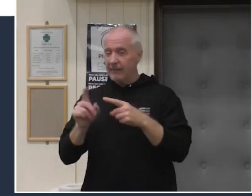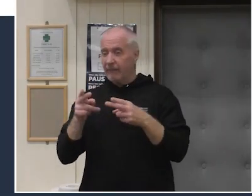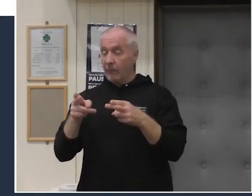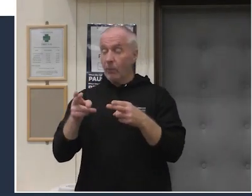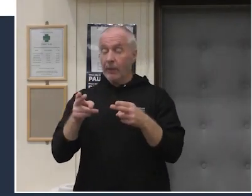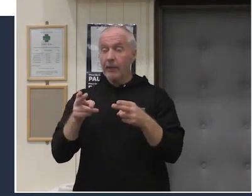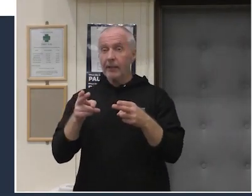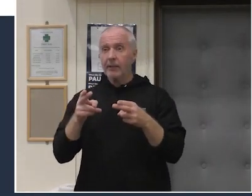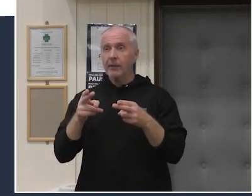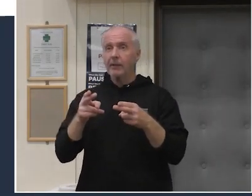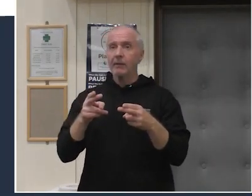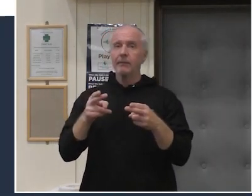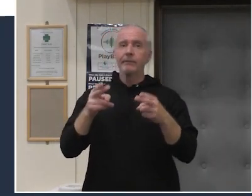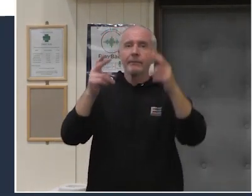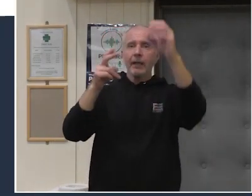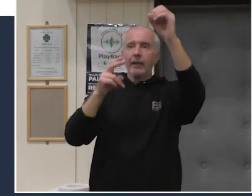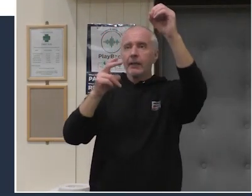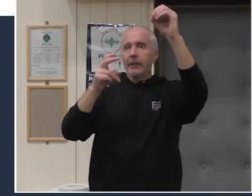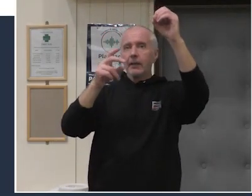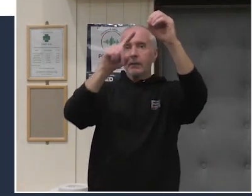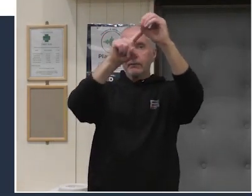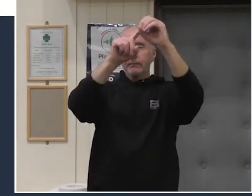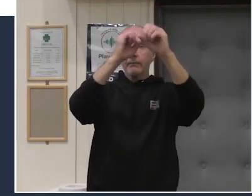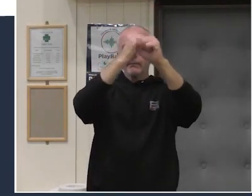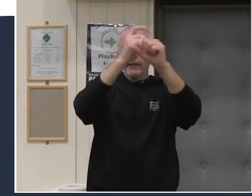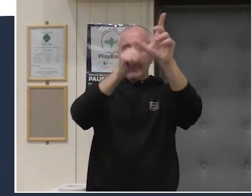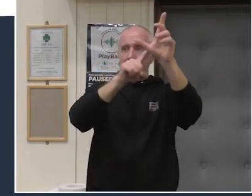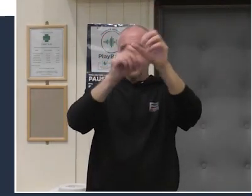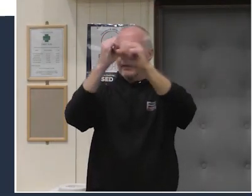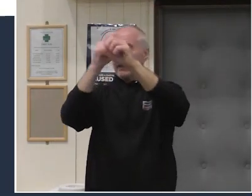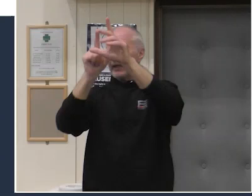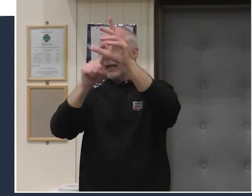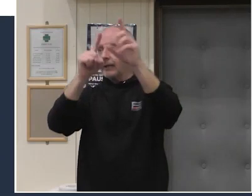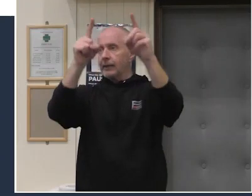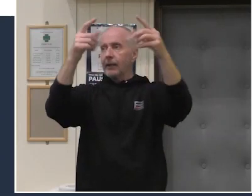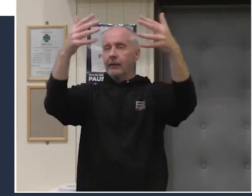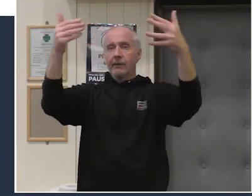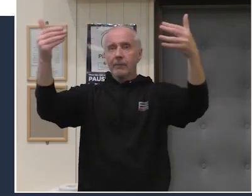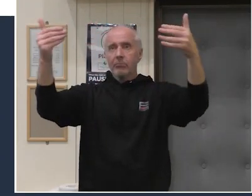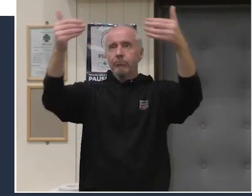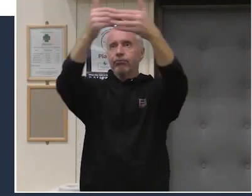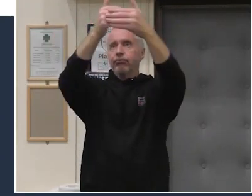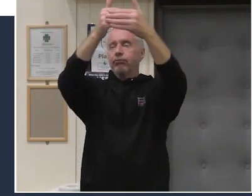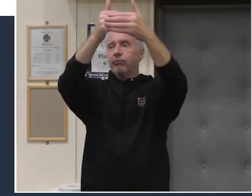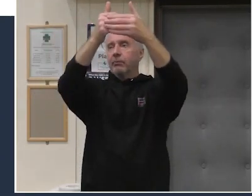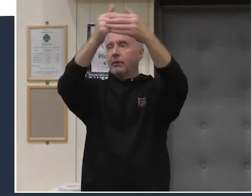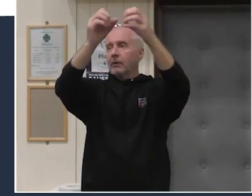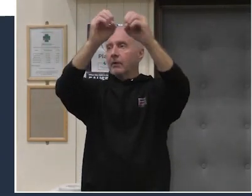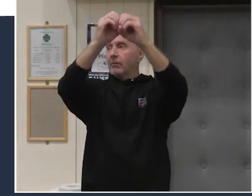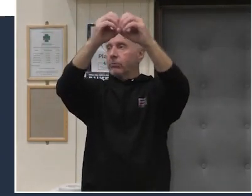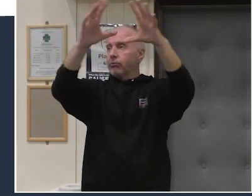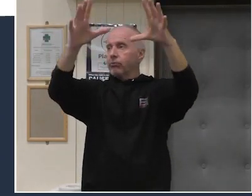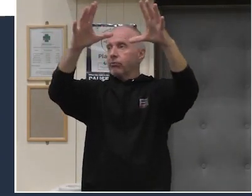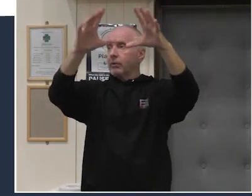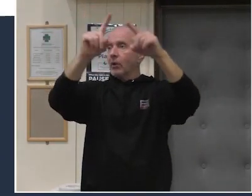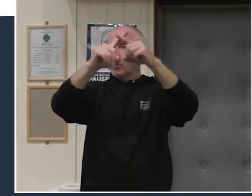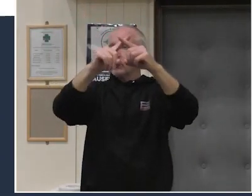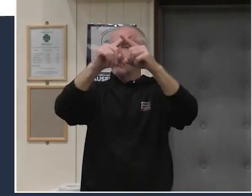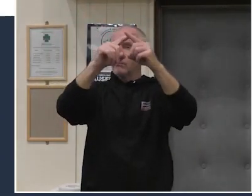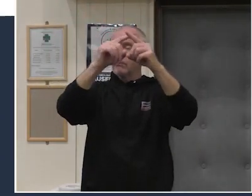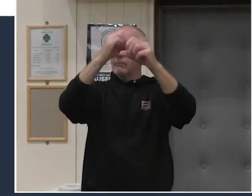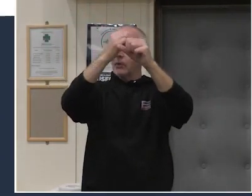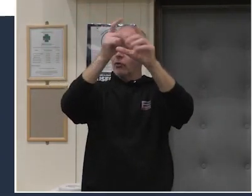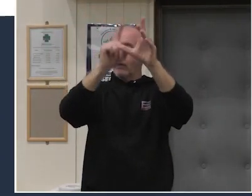have two galaxies colliding, for example, if they're big enough to cause gravitational lensing, which is what we're